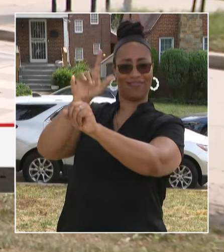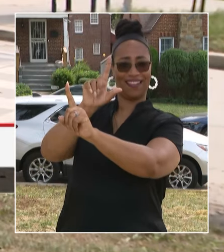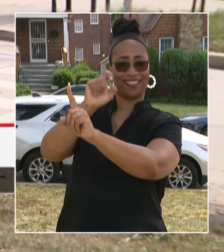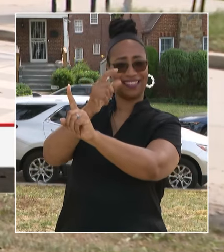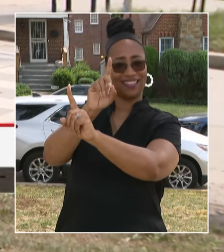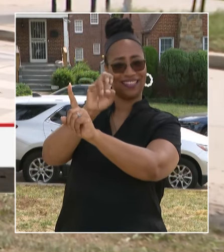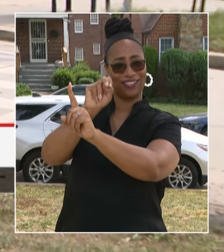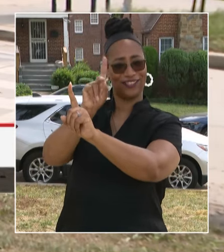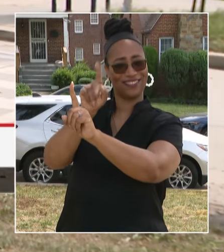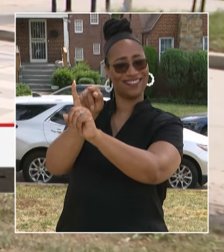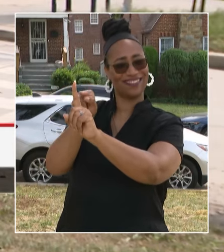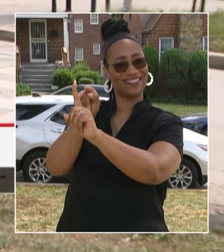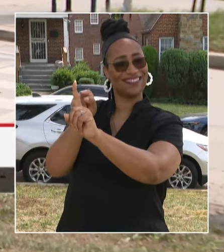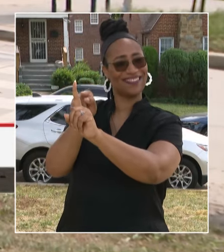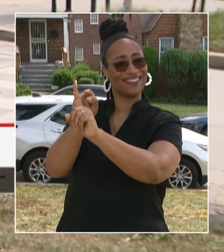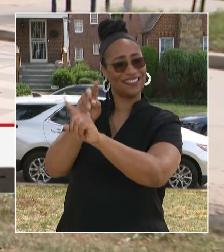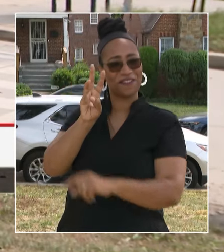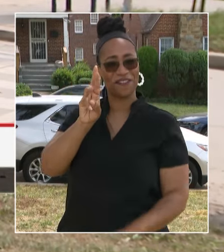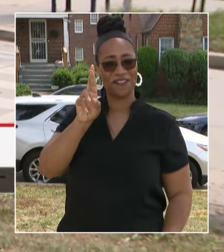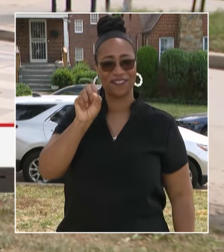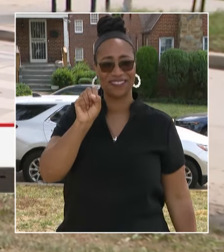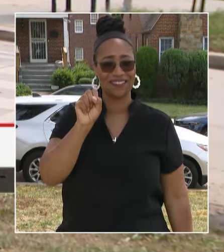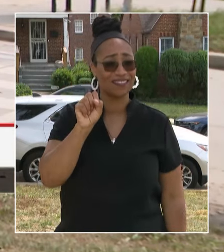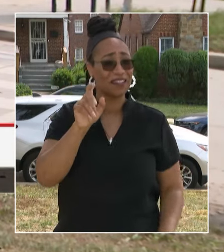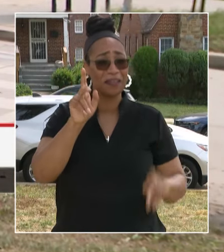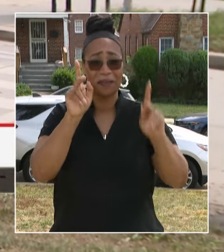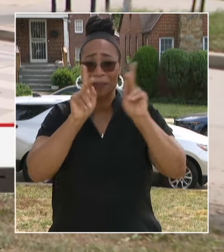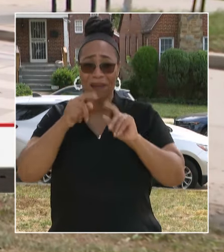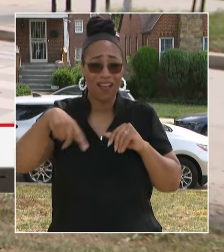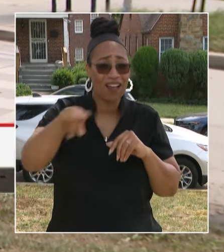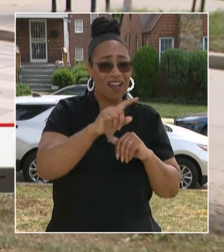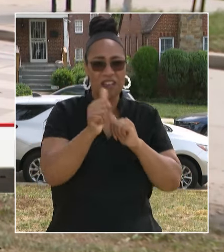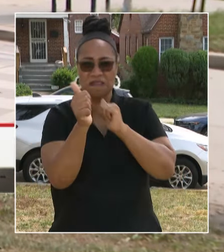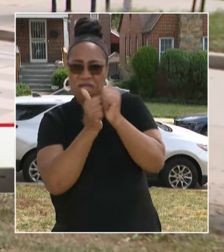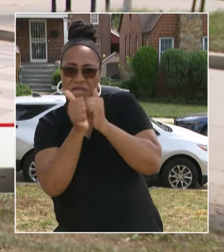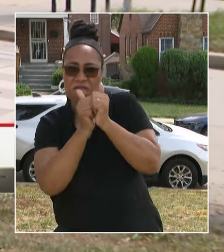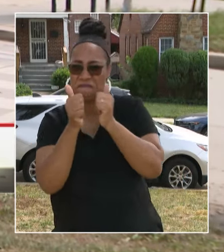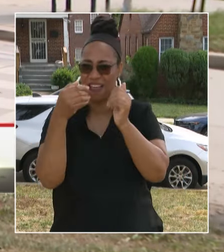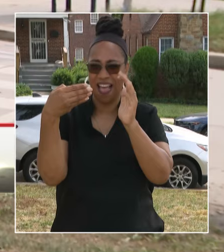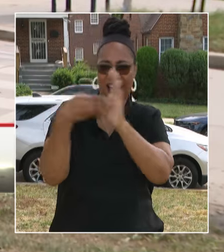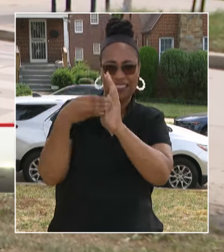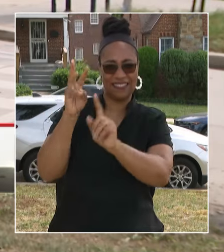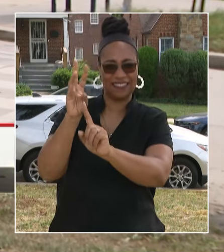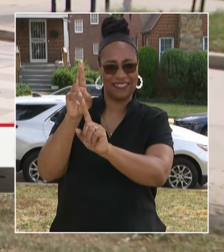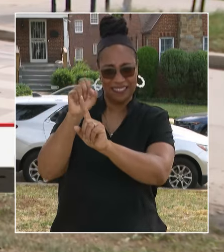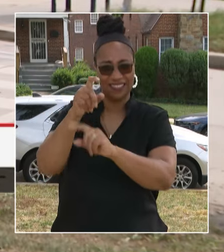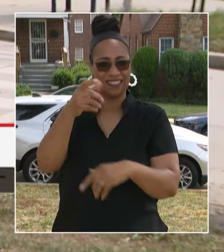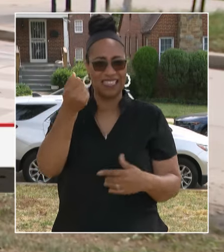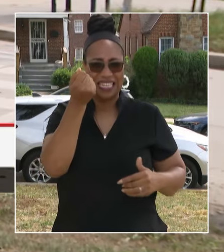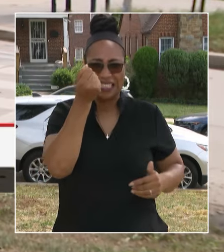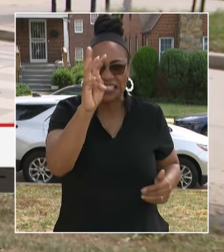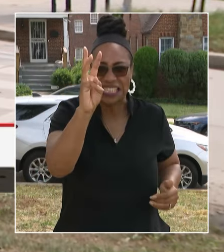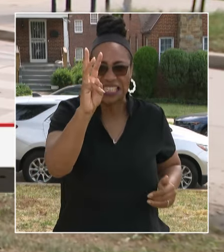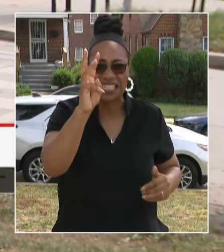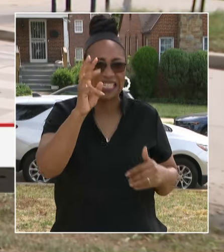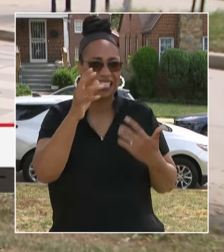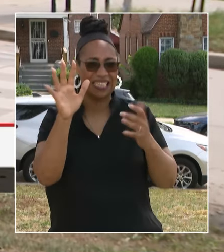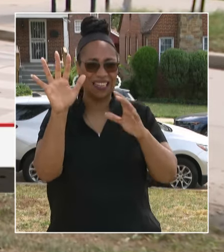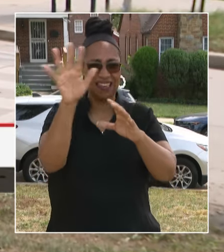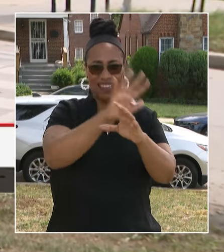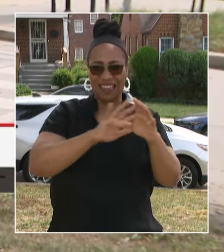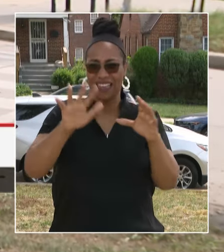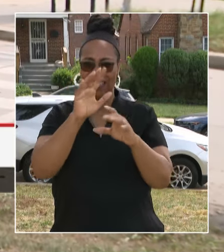beat them hands down in a landslide in an election, right? We don't have those kind of elections no more. Am I lying, Bob? It was 17 of y'all. Y'all couldn't even